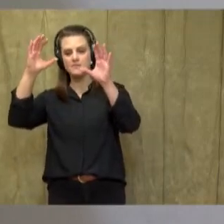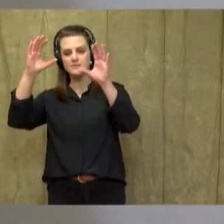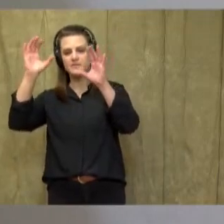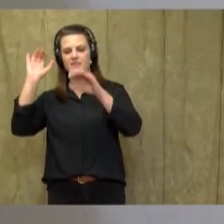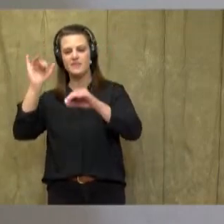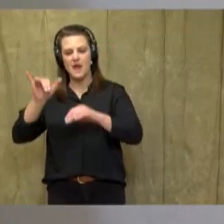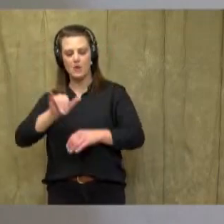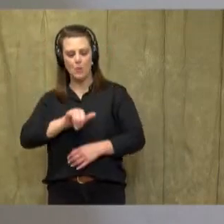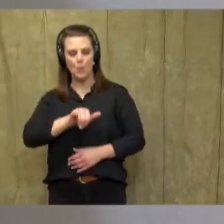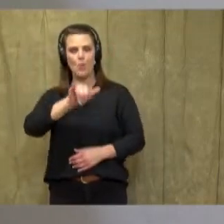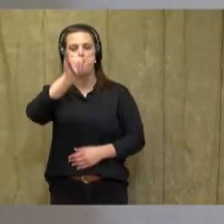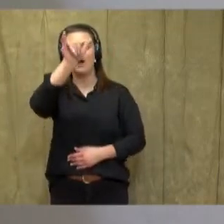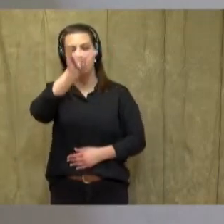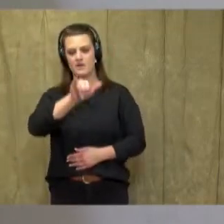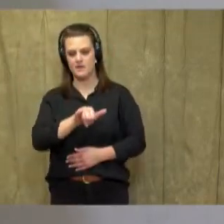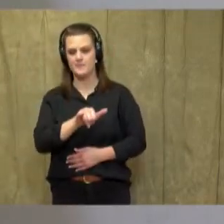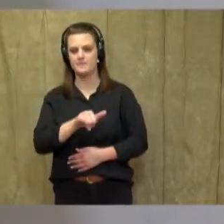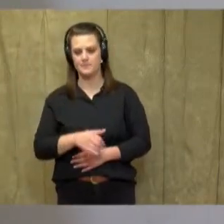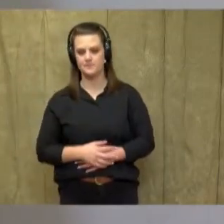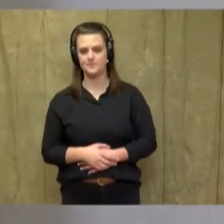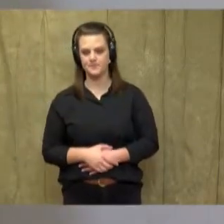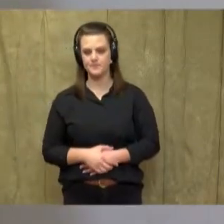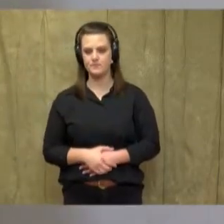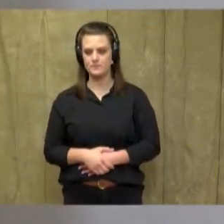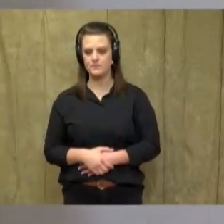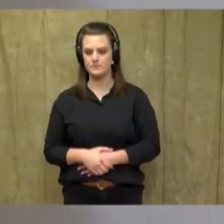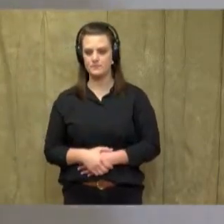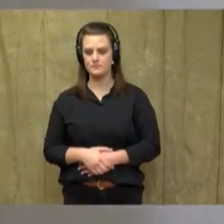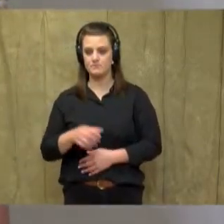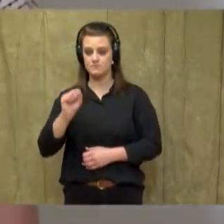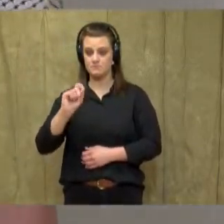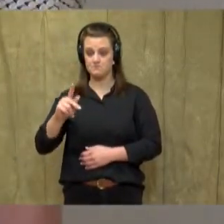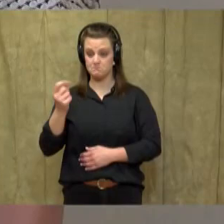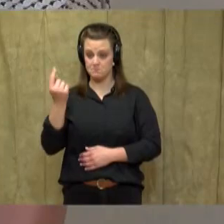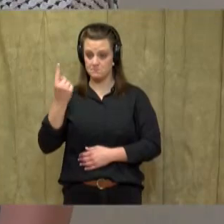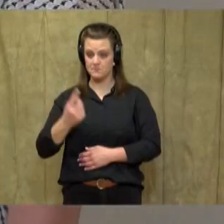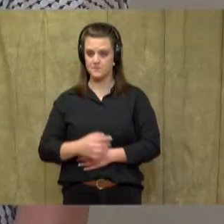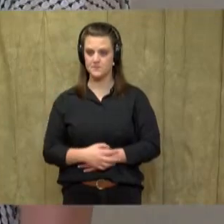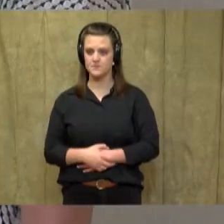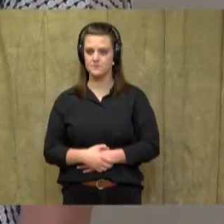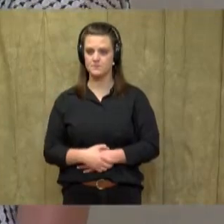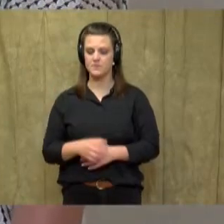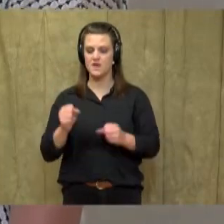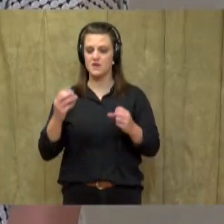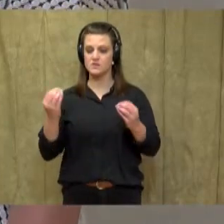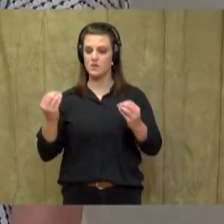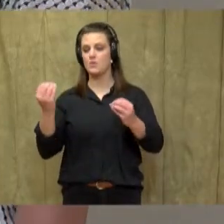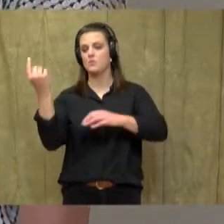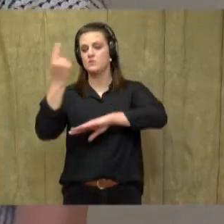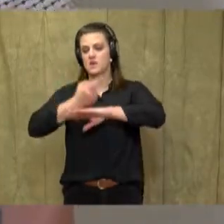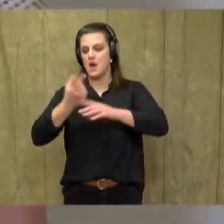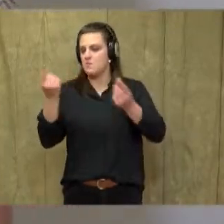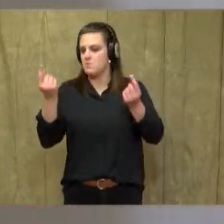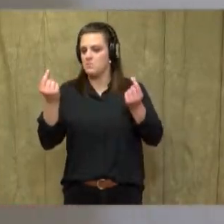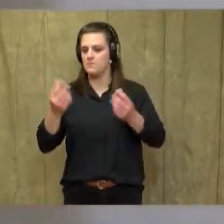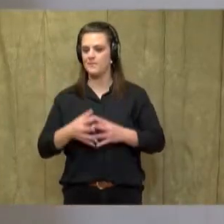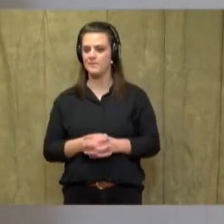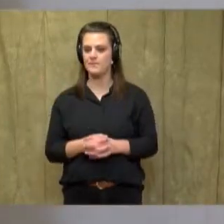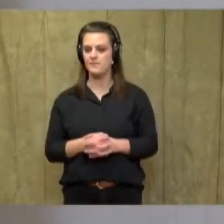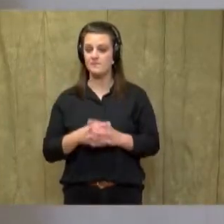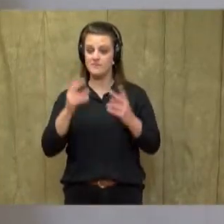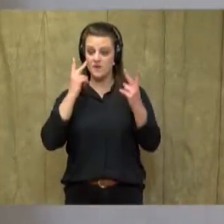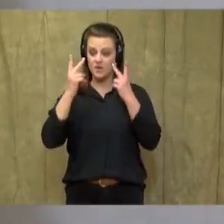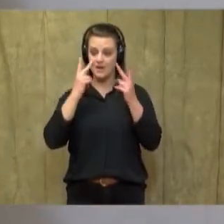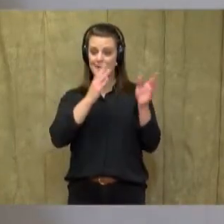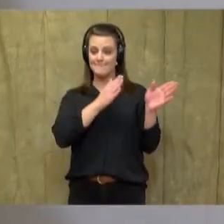because that will be along the y-axis. Okay? So let's take a look at what we've got today. Again, we're looking at